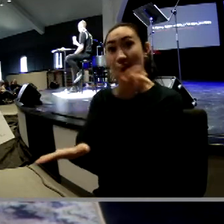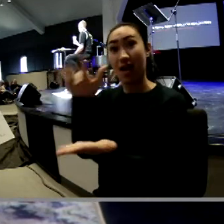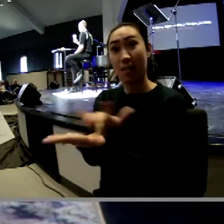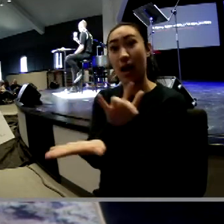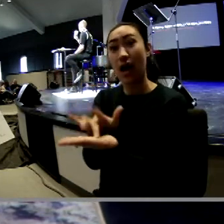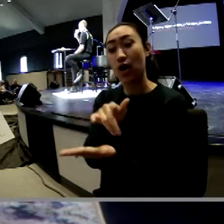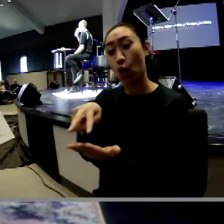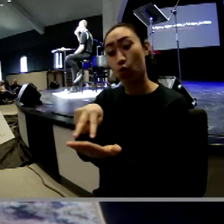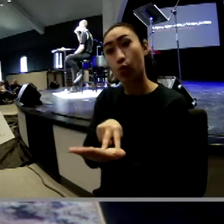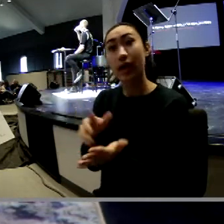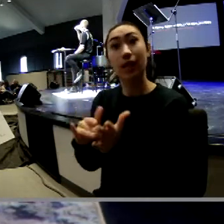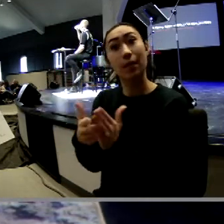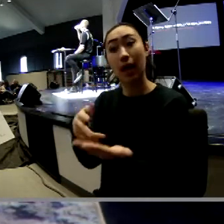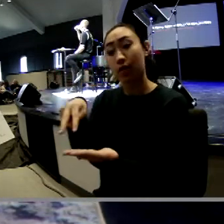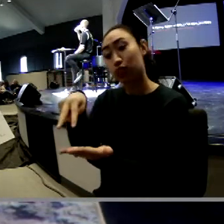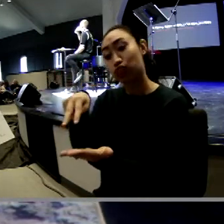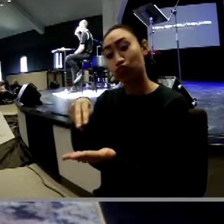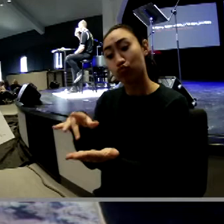us.